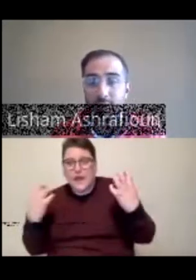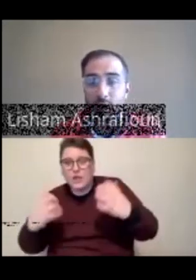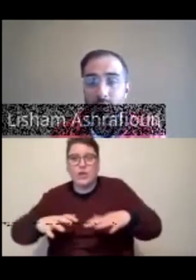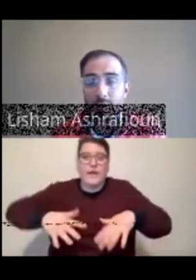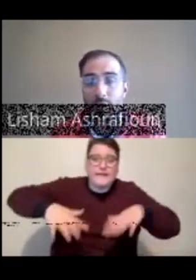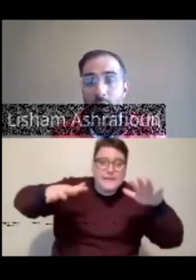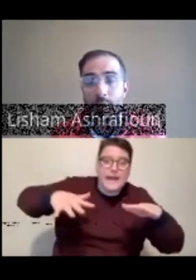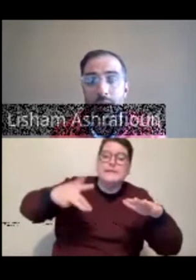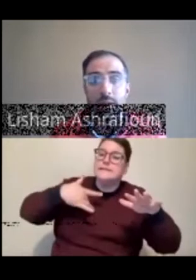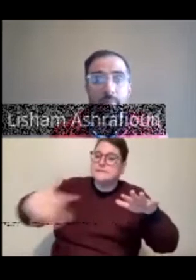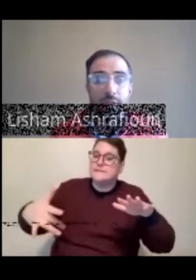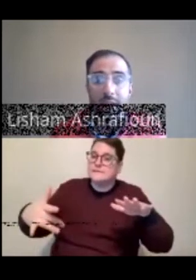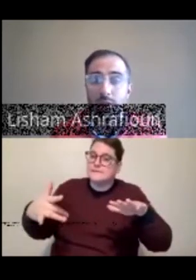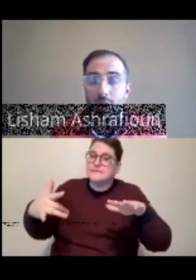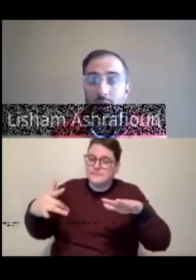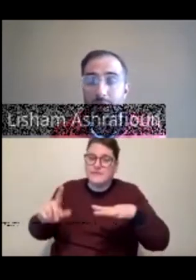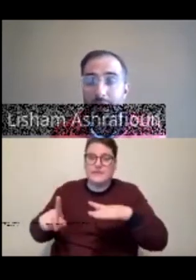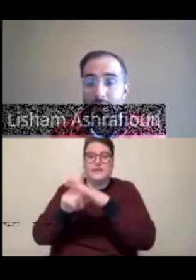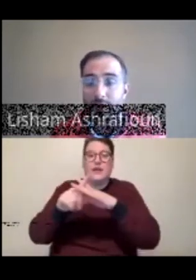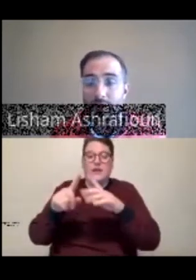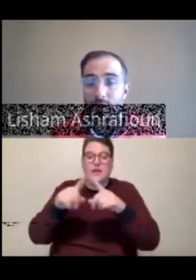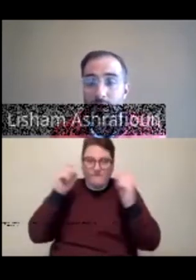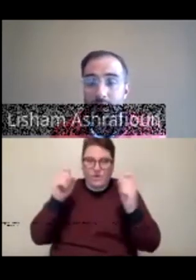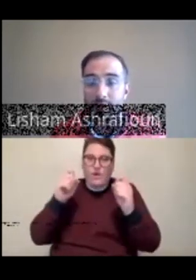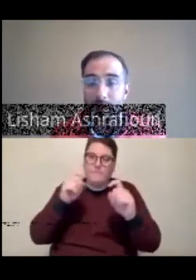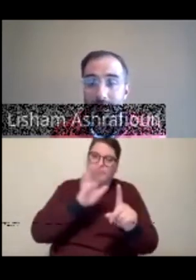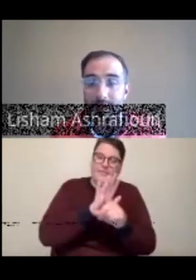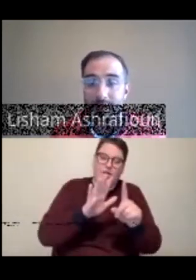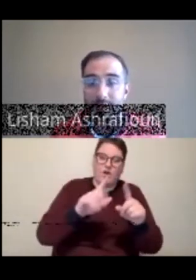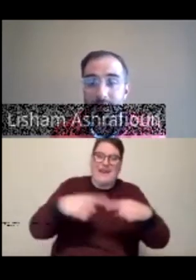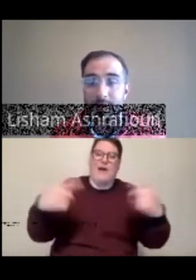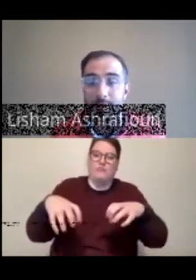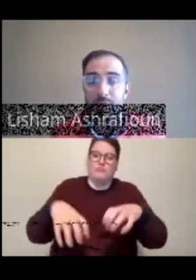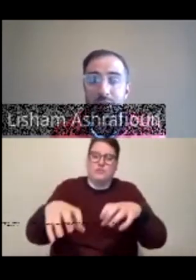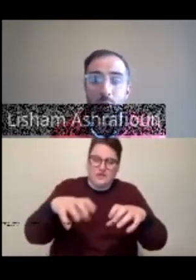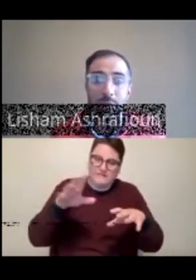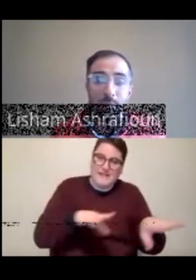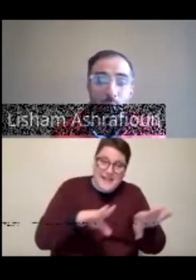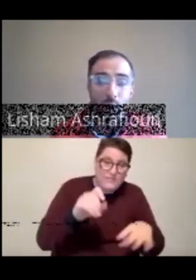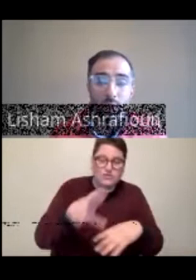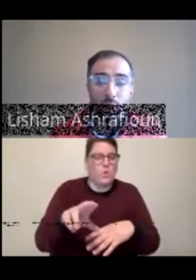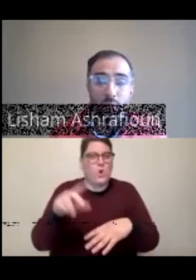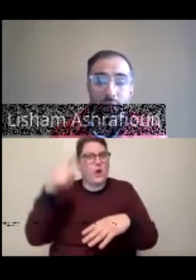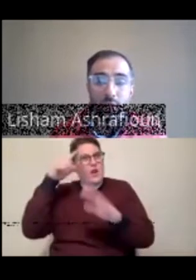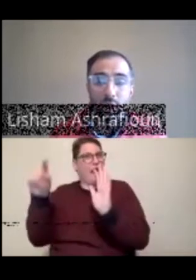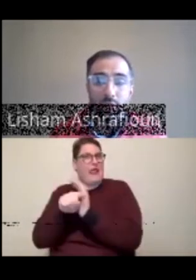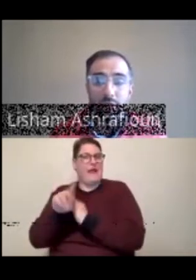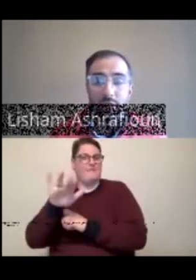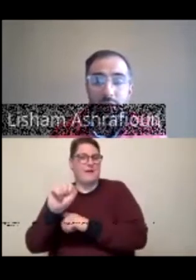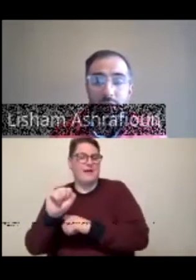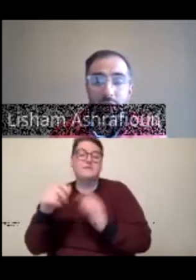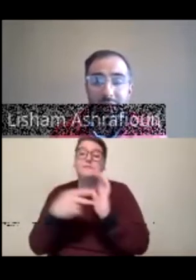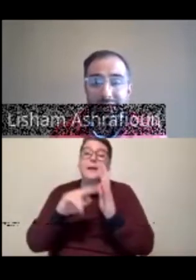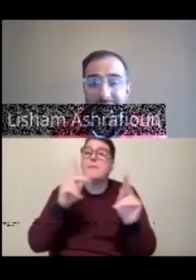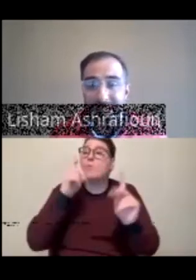often evoked from the counterproductive behaviors or cognitive biases. And so people who are lonely are